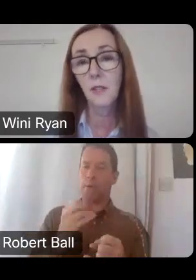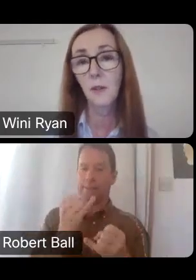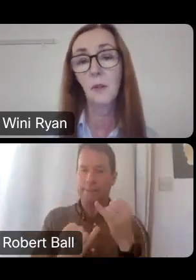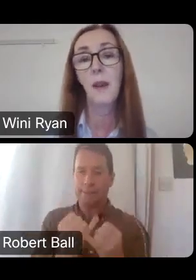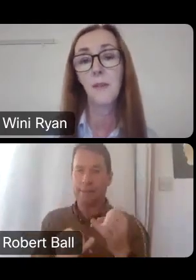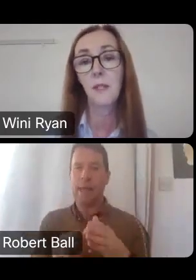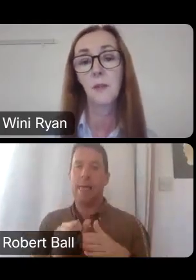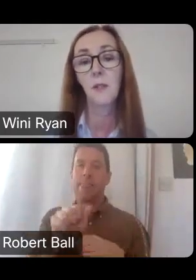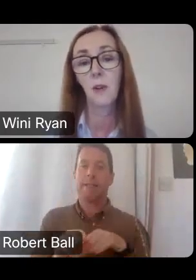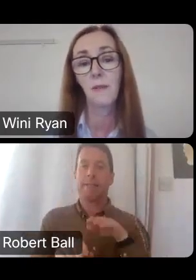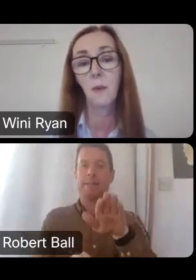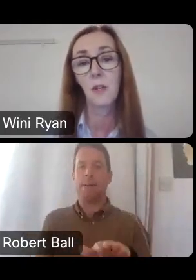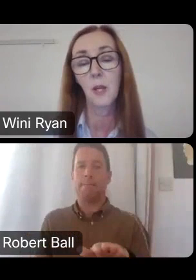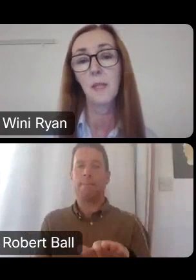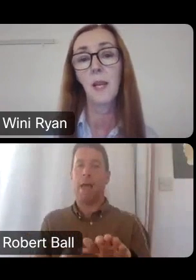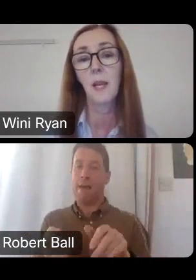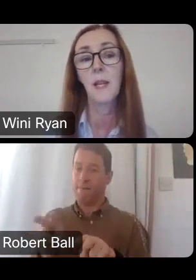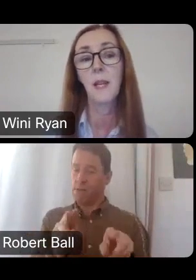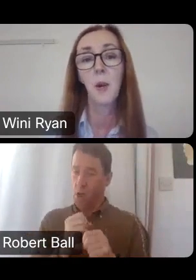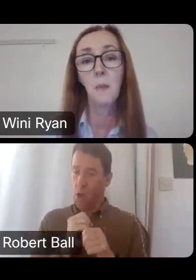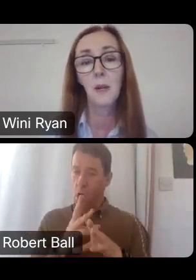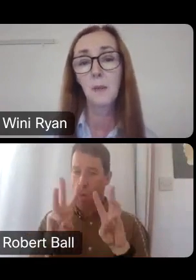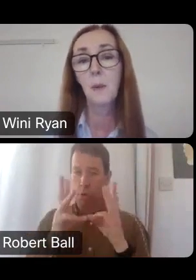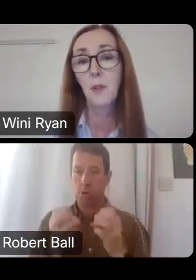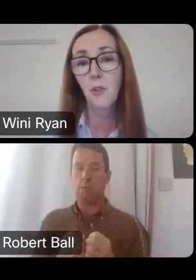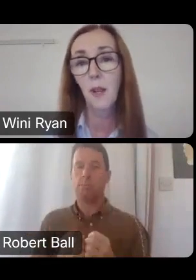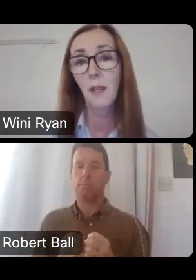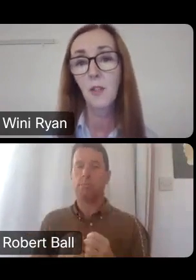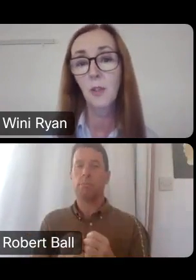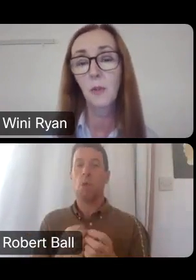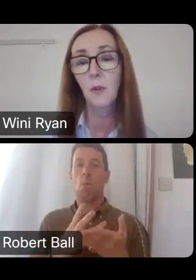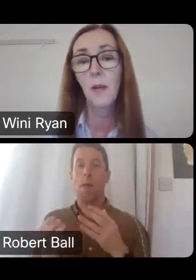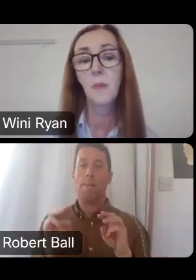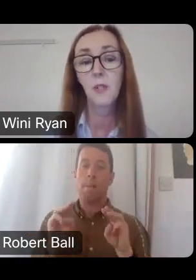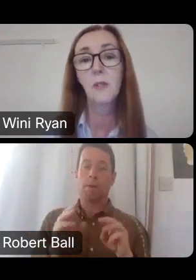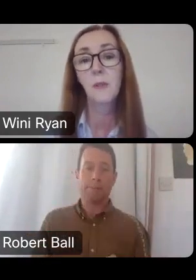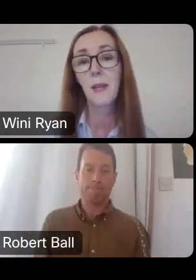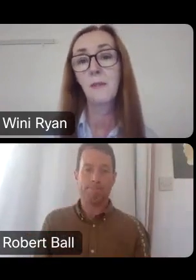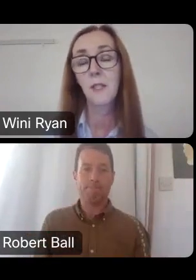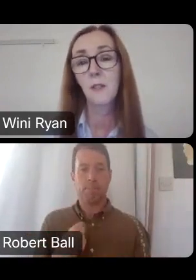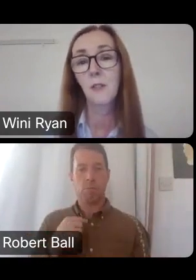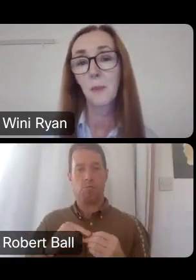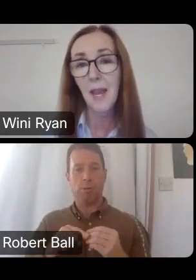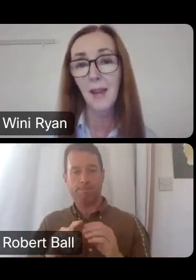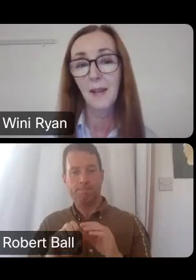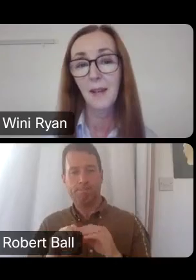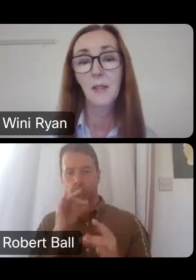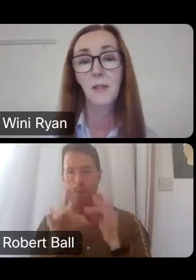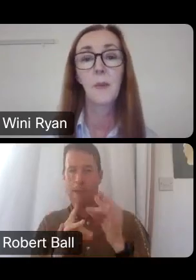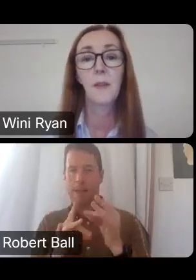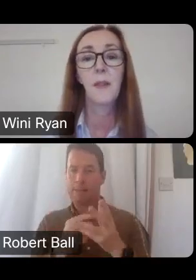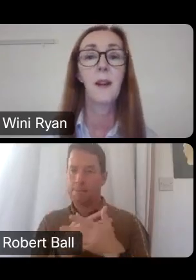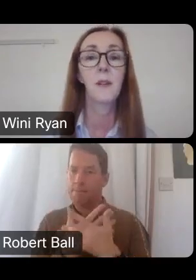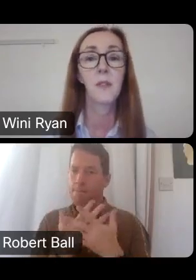the video. So we have videos in all of our workshops, and where possible, we're trying to produce as many videos as we can